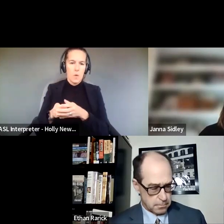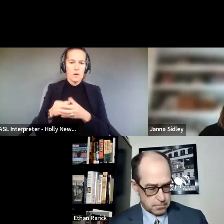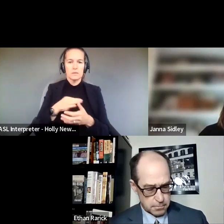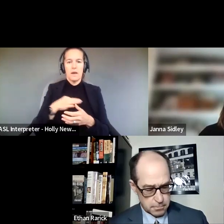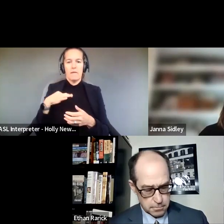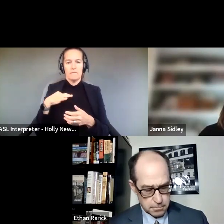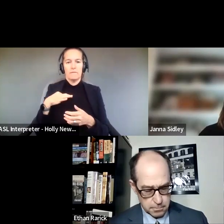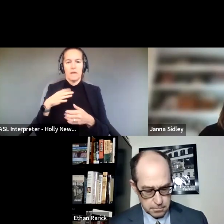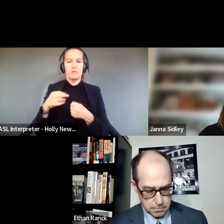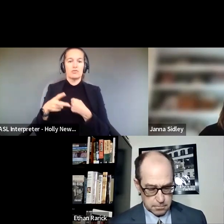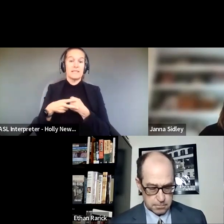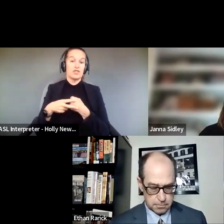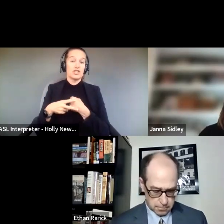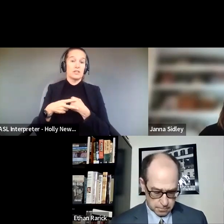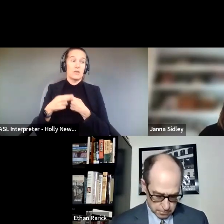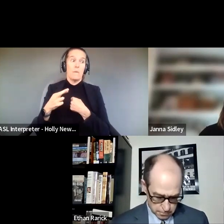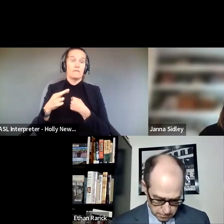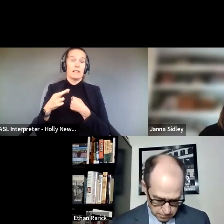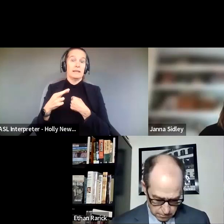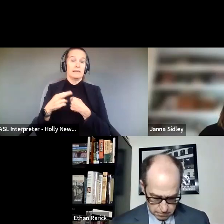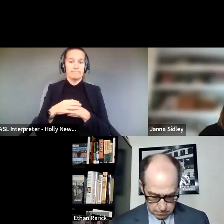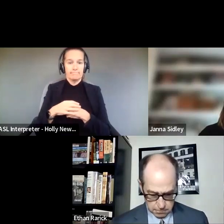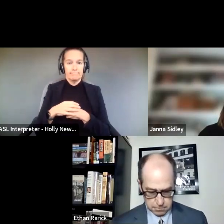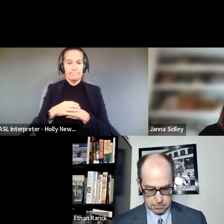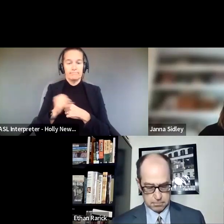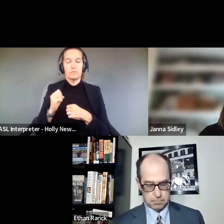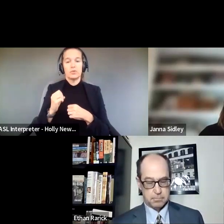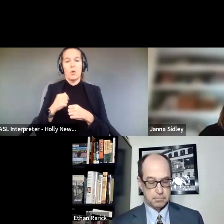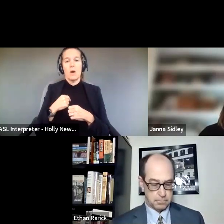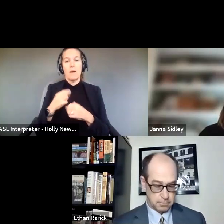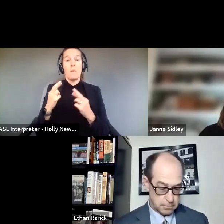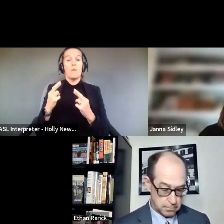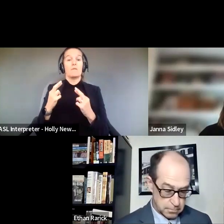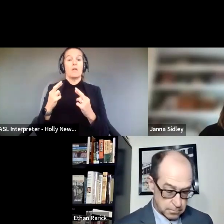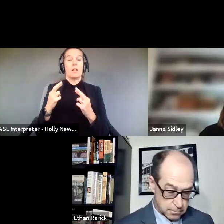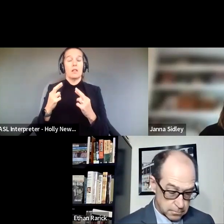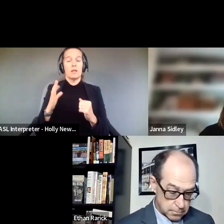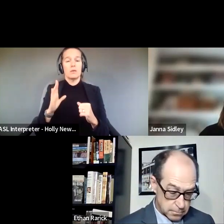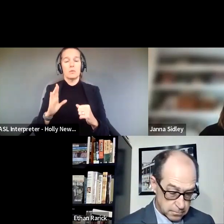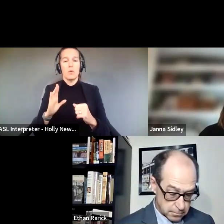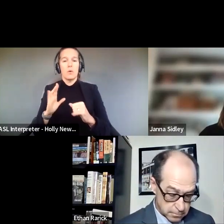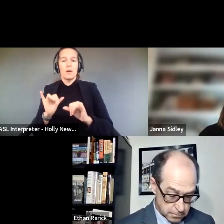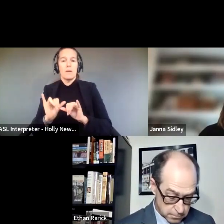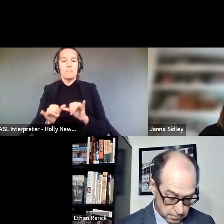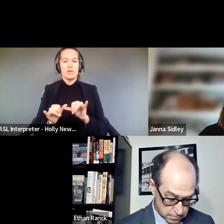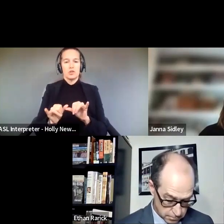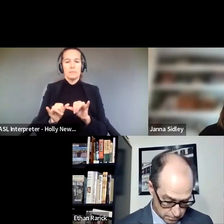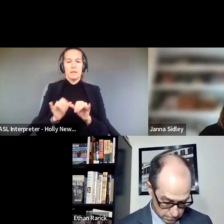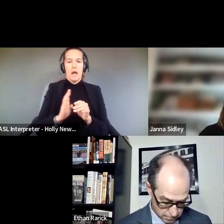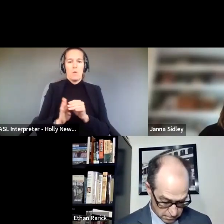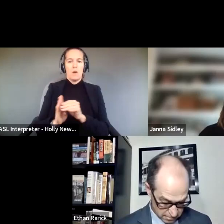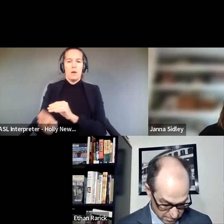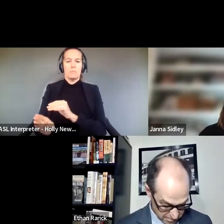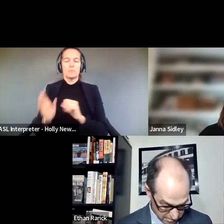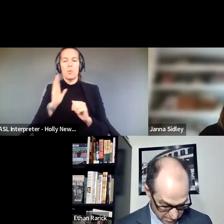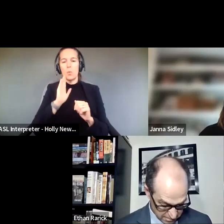and retention, hopefully. So I'm hopeful that your measurement outcomes